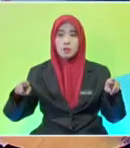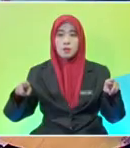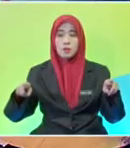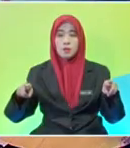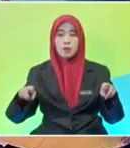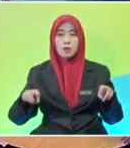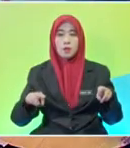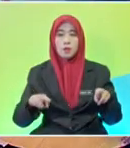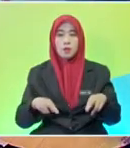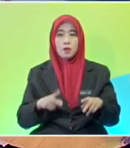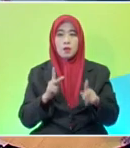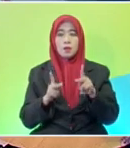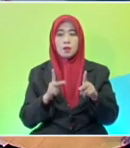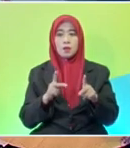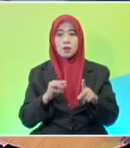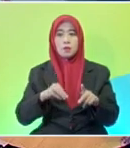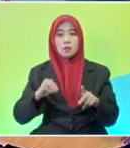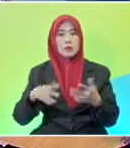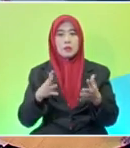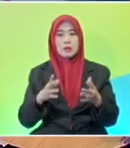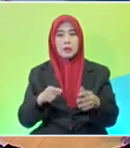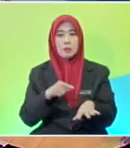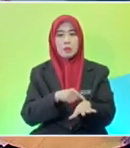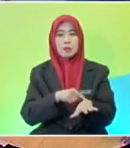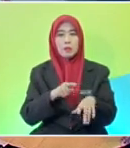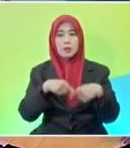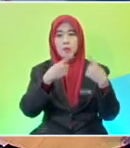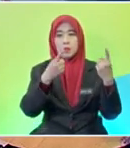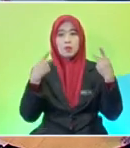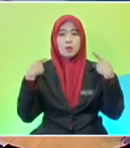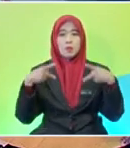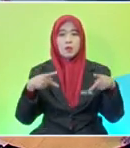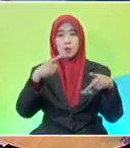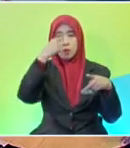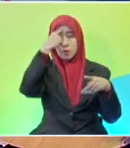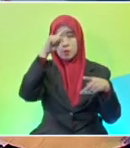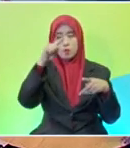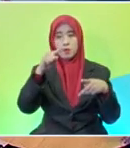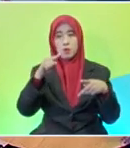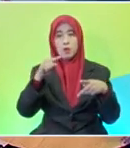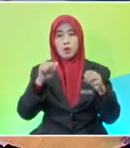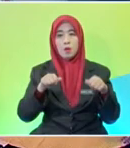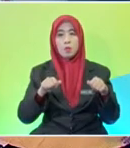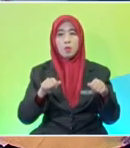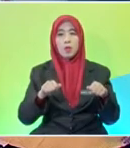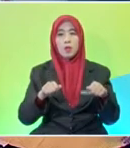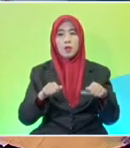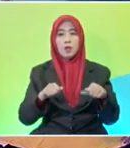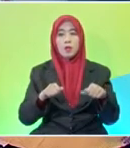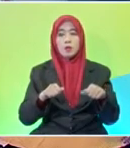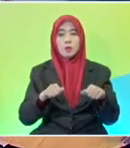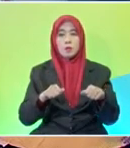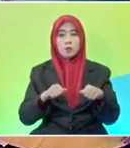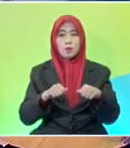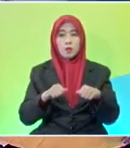to go to the shop to do the scrapbook. So just make a hole using a puncture and just tie up